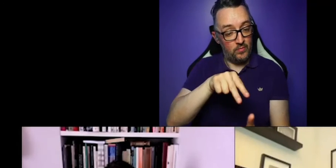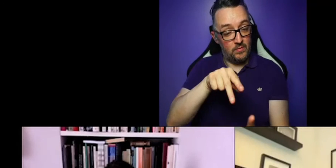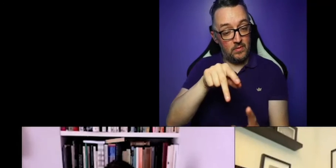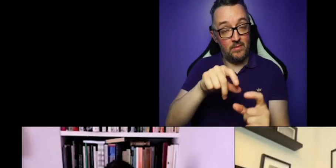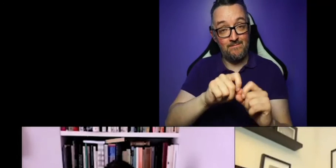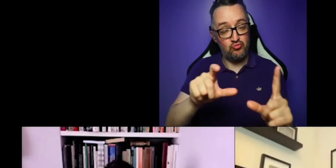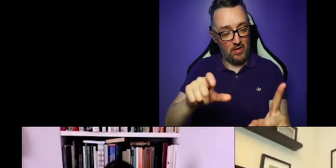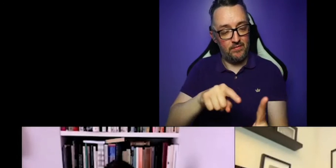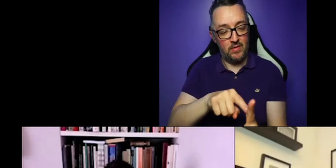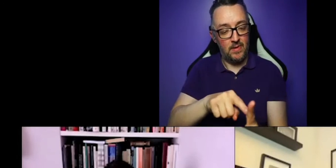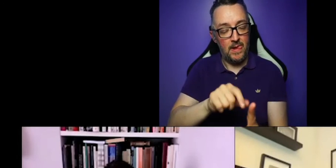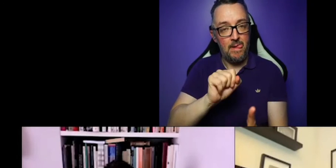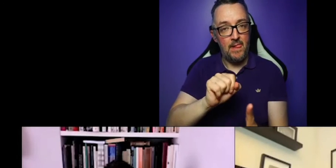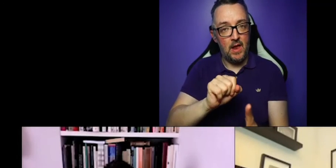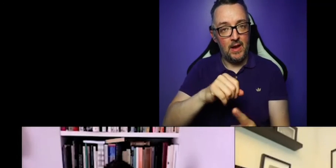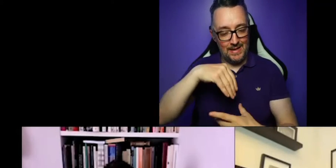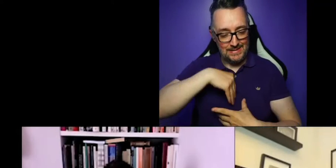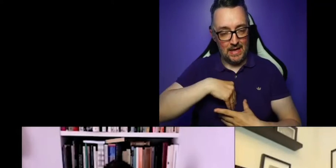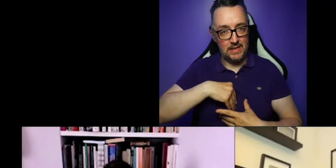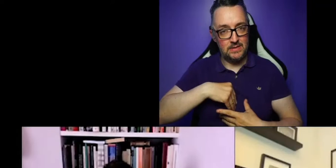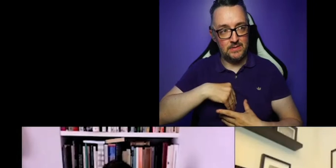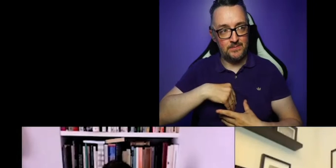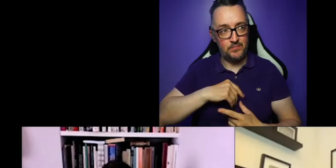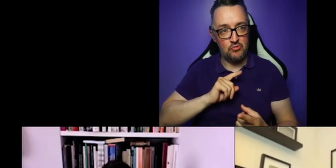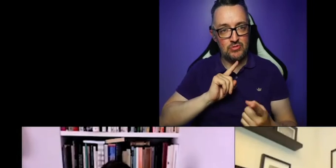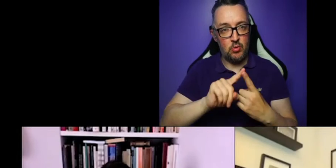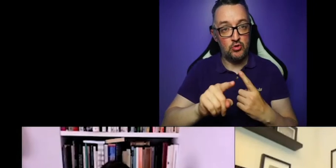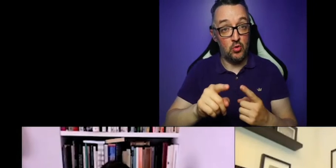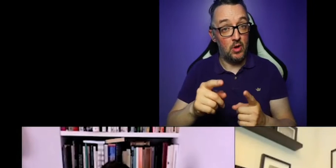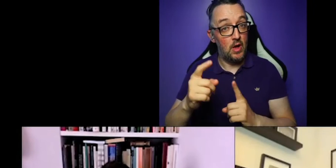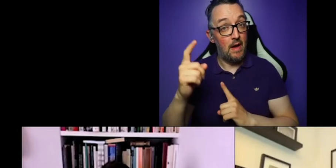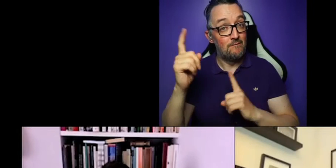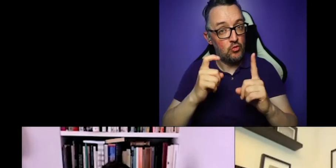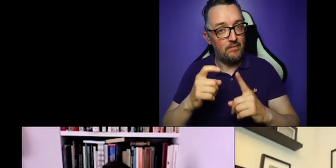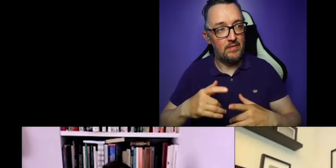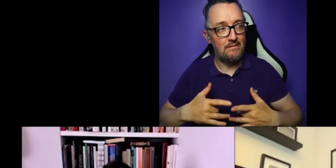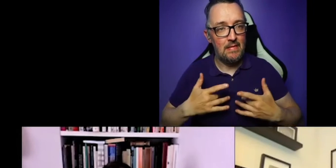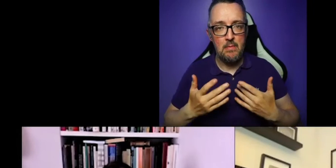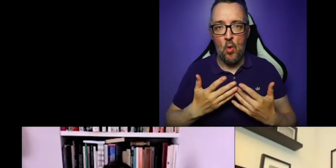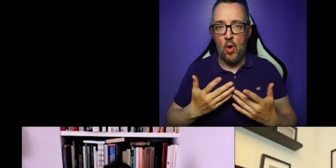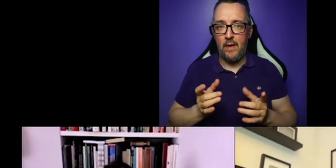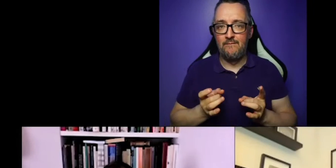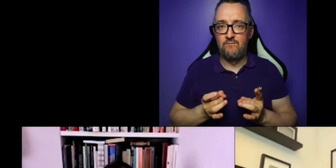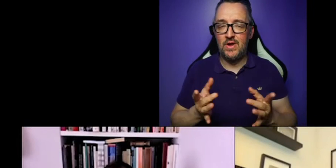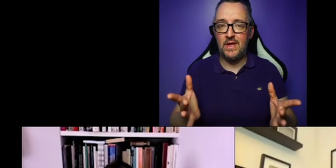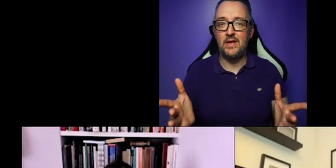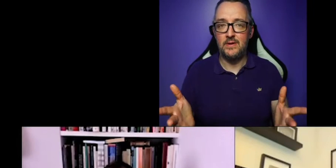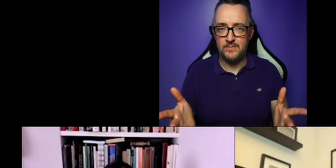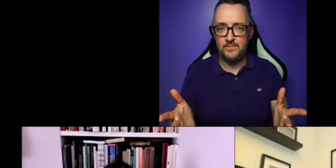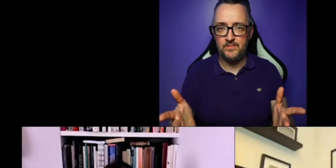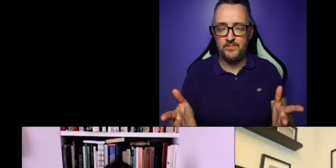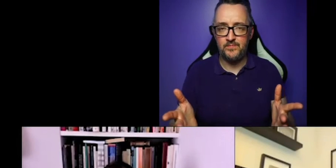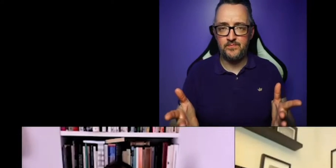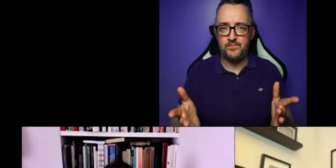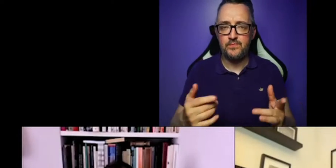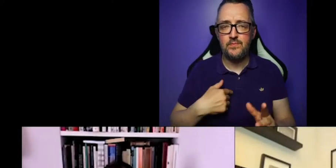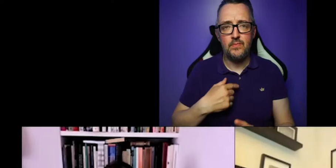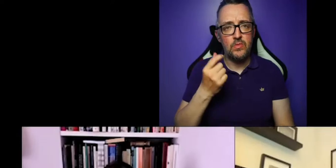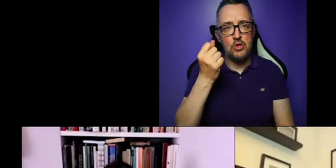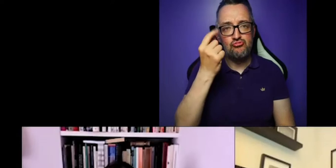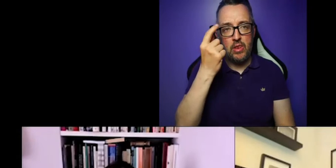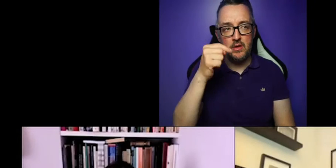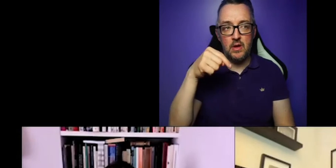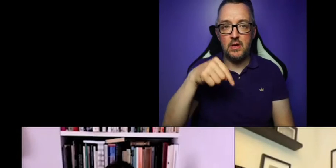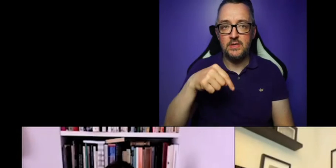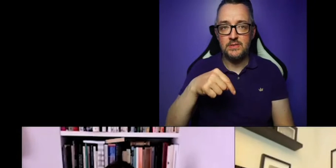So it felt more freeing in that sense. And so I began to realize that this was